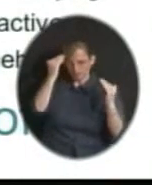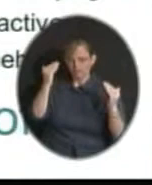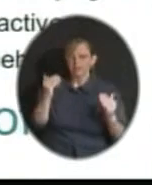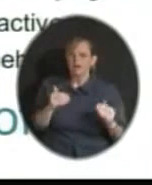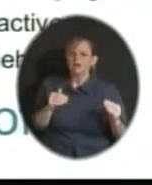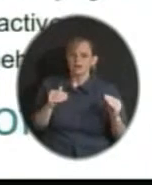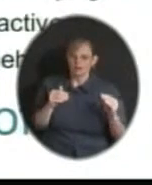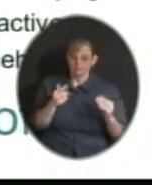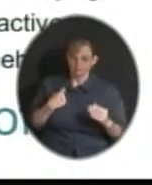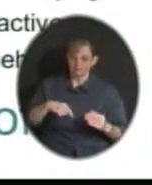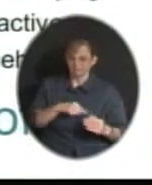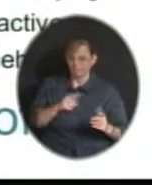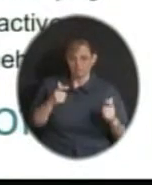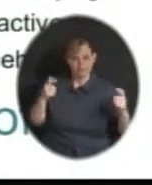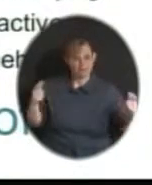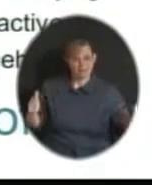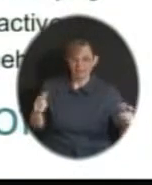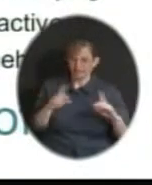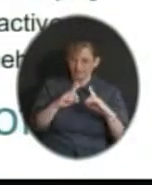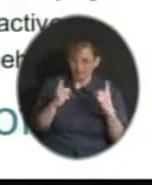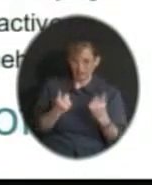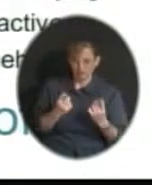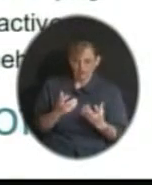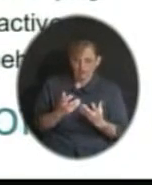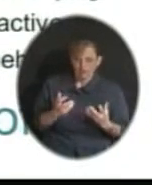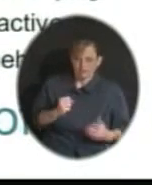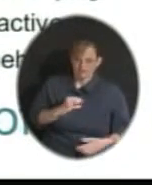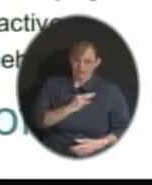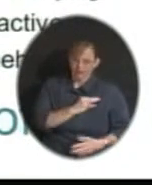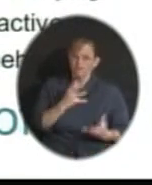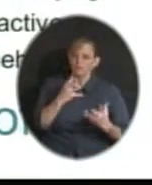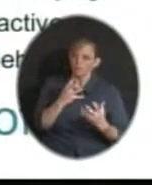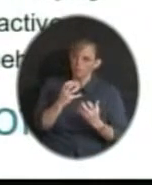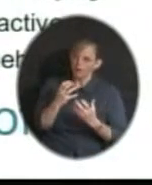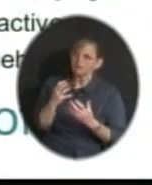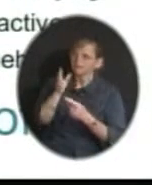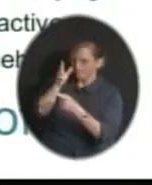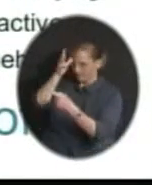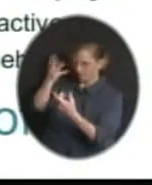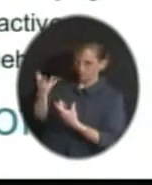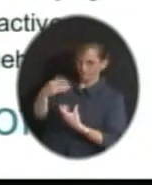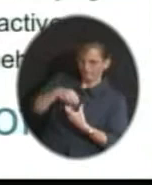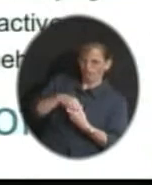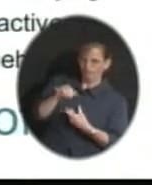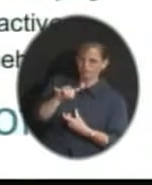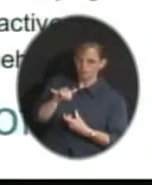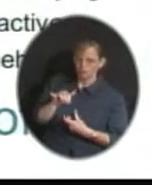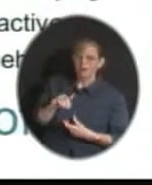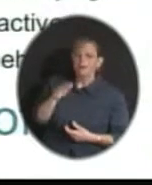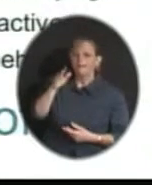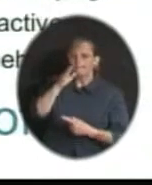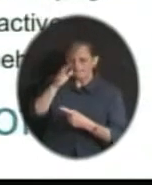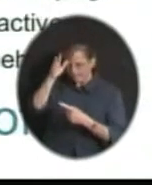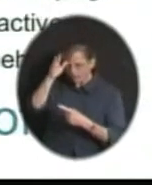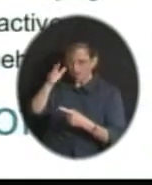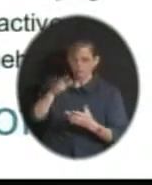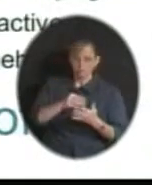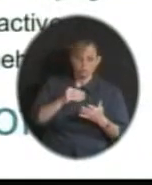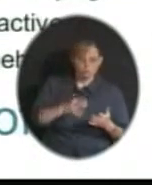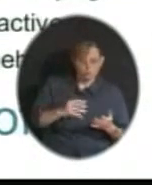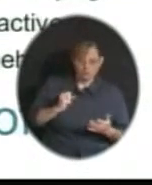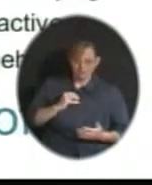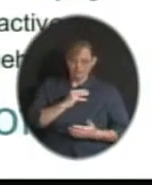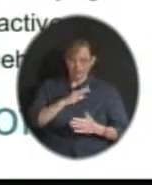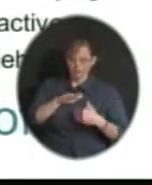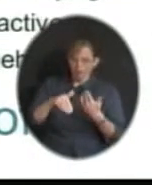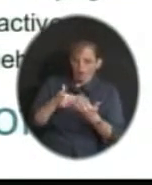We're a big district. We have lots of staff. We want to engage our parents in this. But parents and students and staff all need to be engaged and